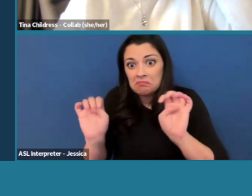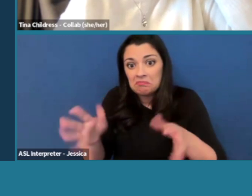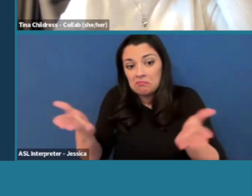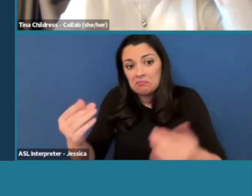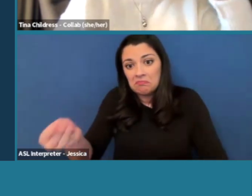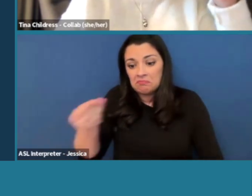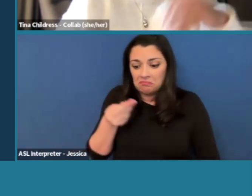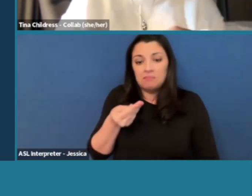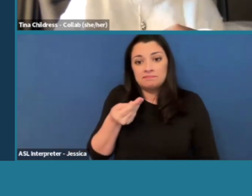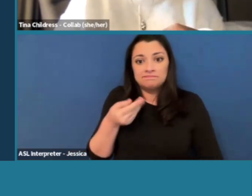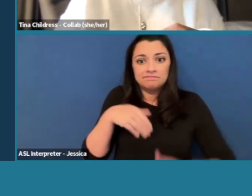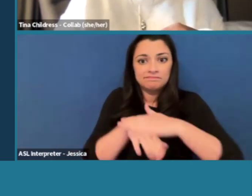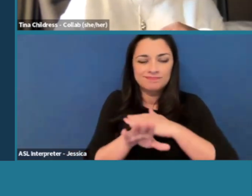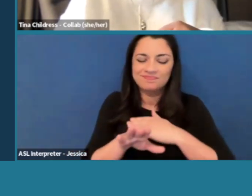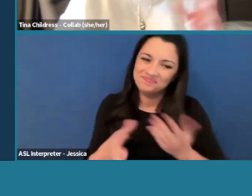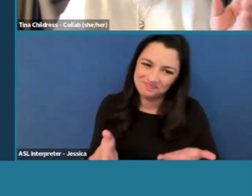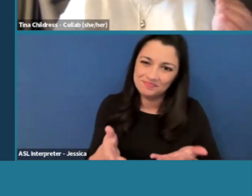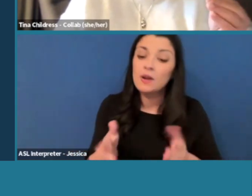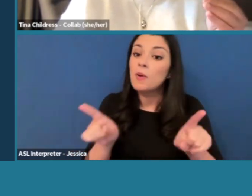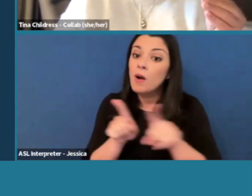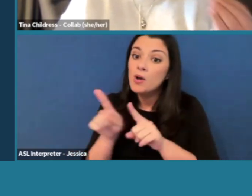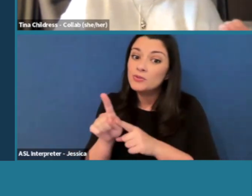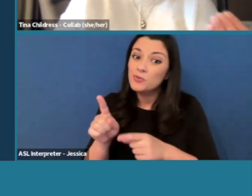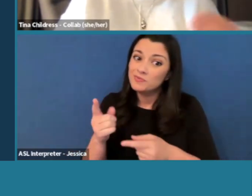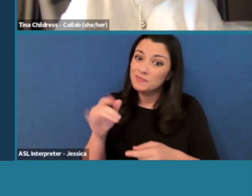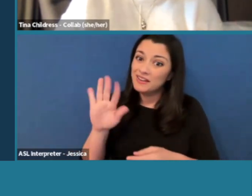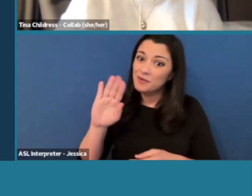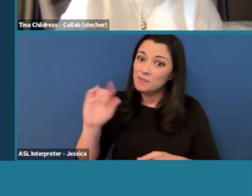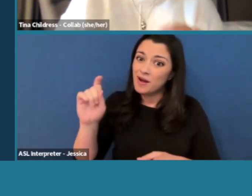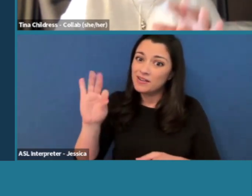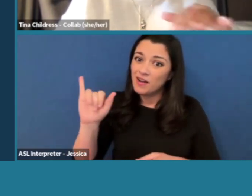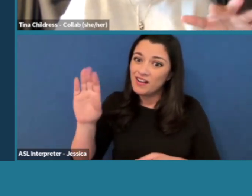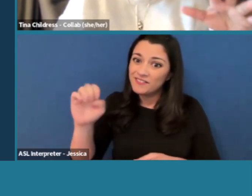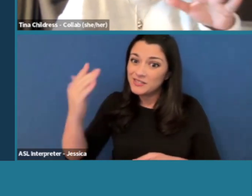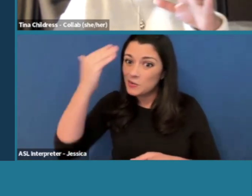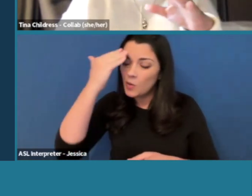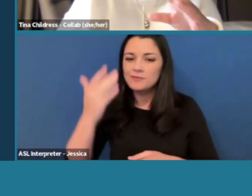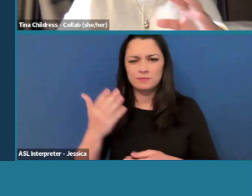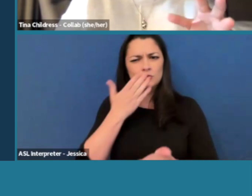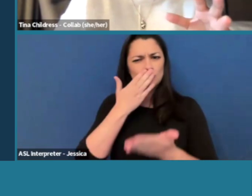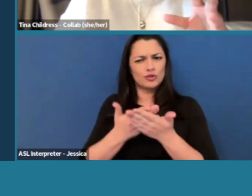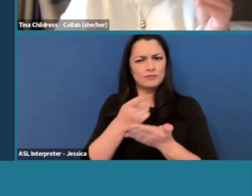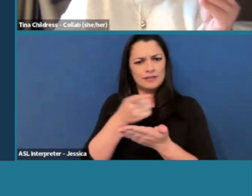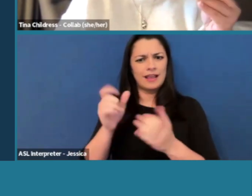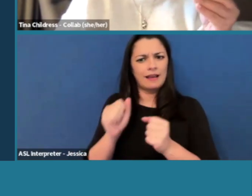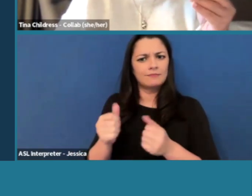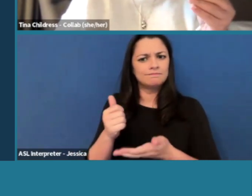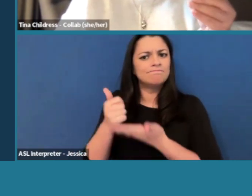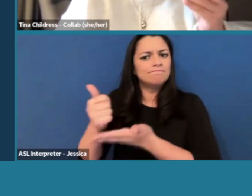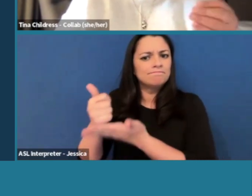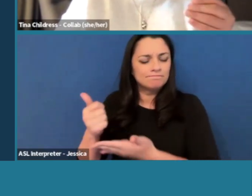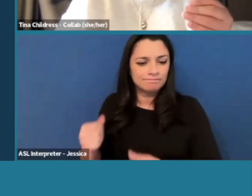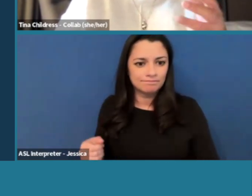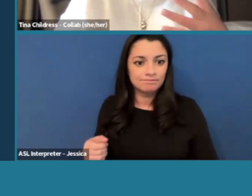I've attended through Broadway in Chicago, there's often a staff person walking around and checking with us to make sure